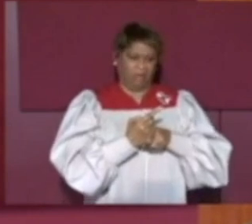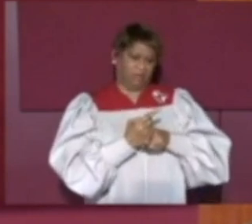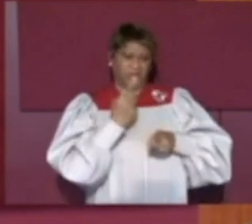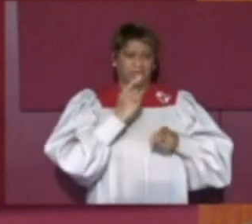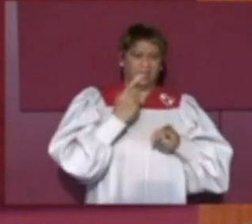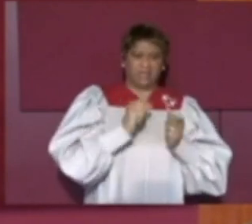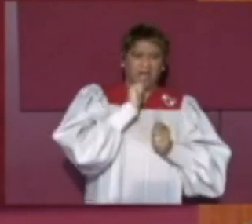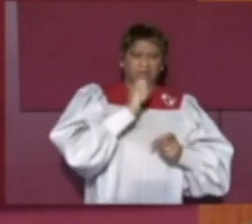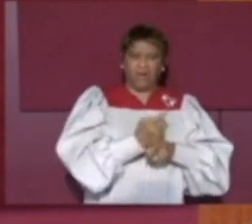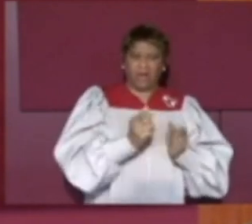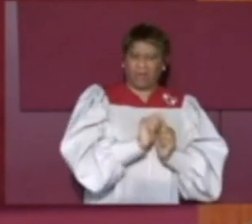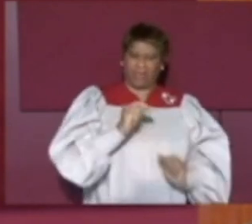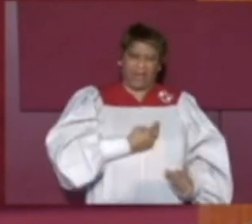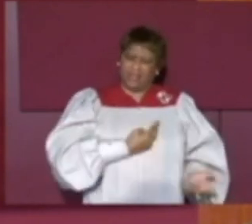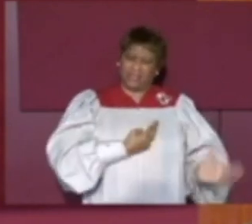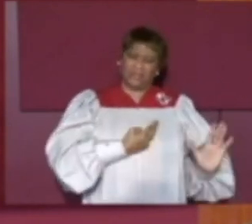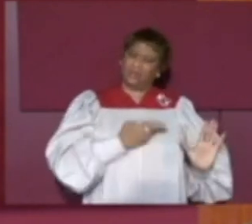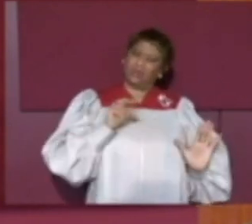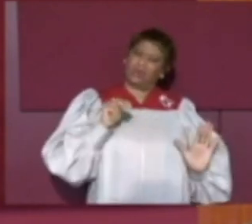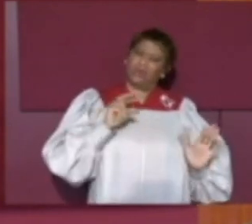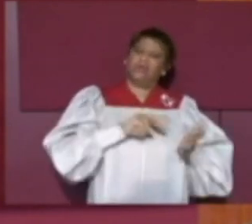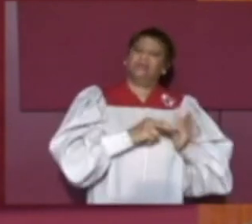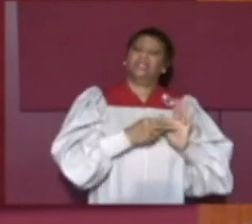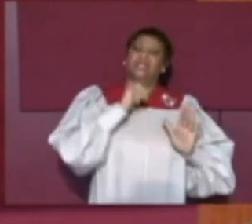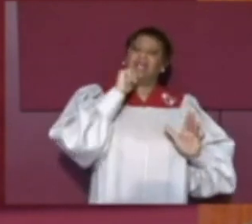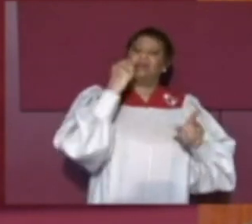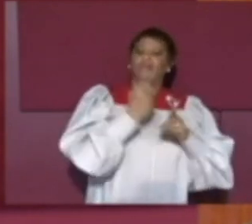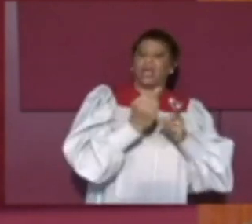right with us. They're not right with God.